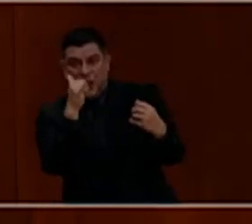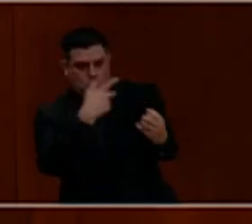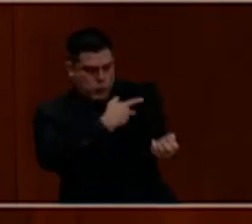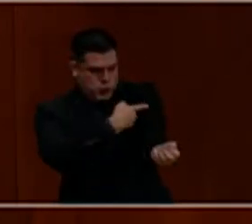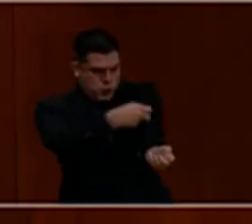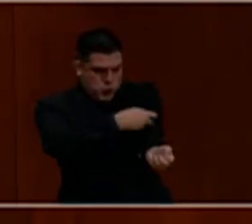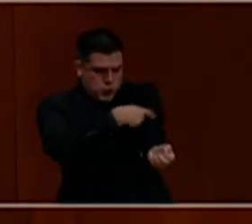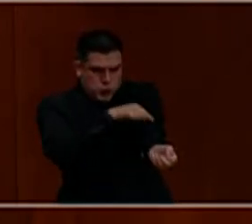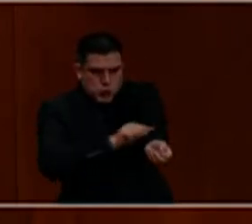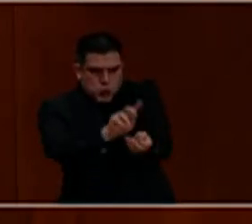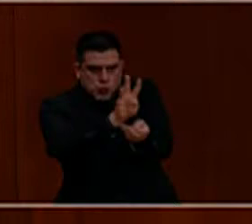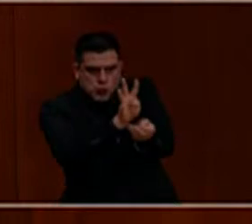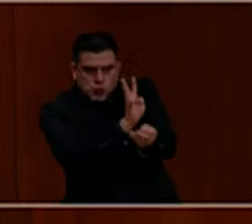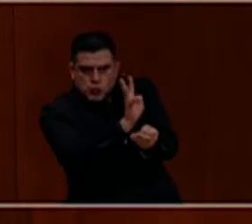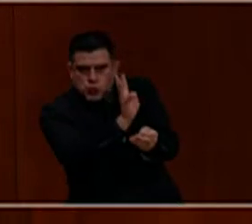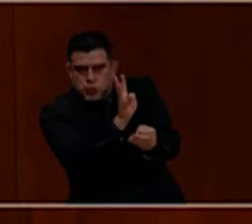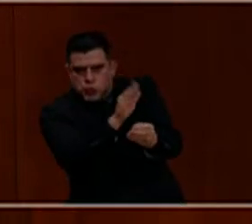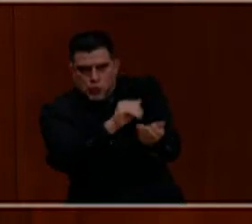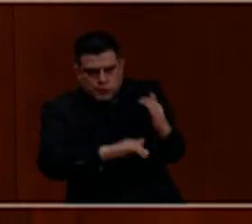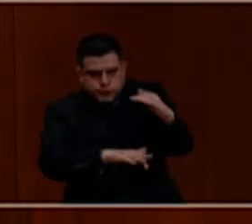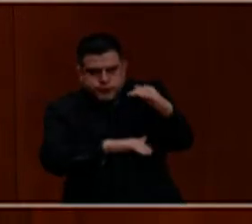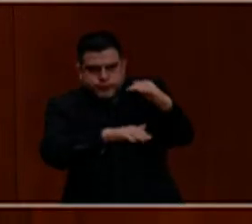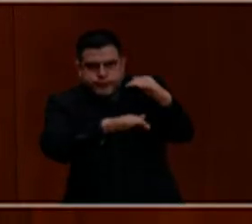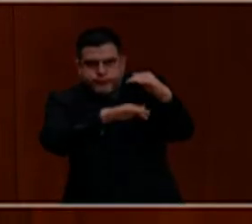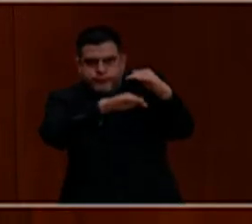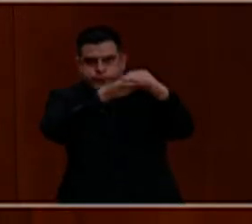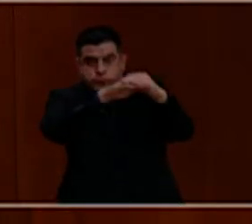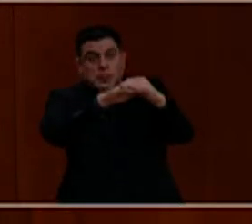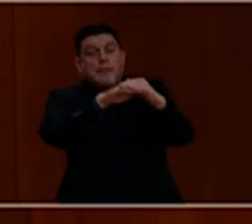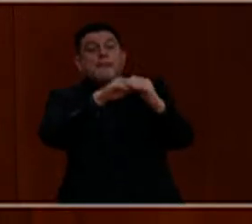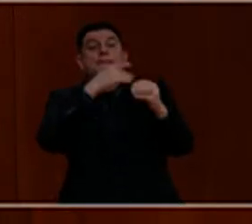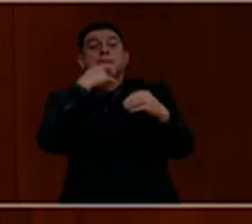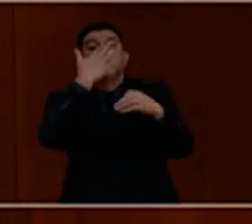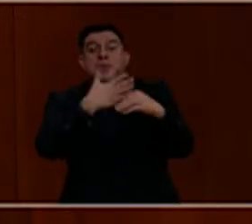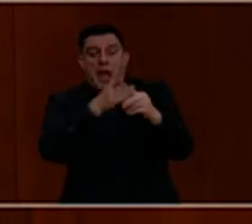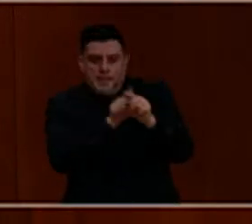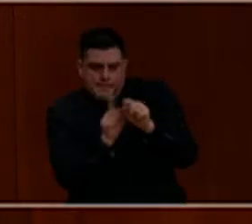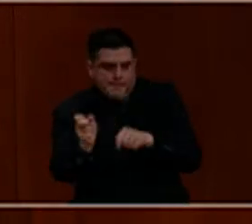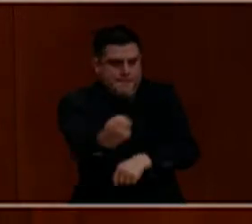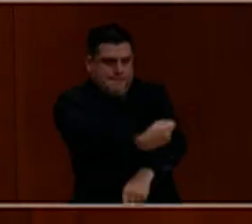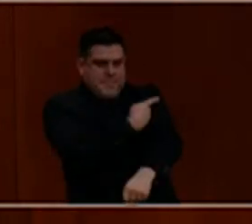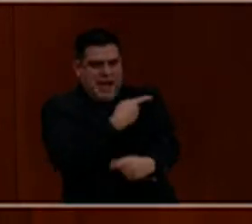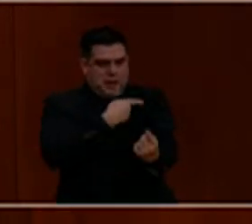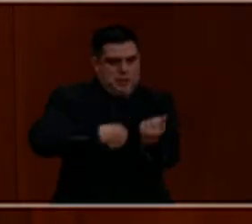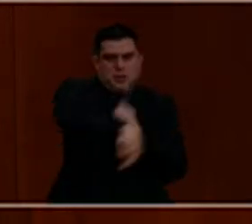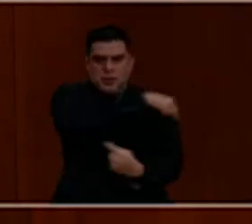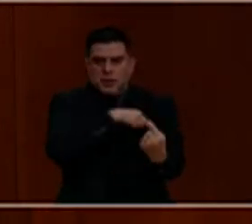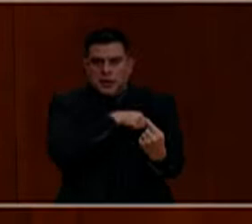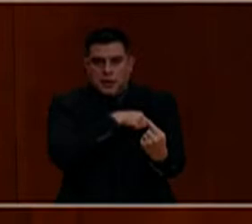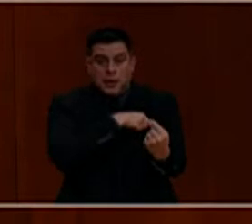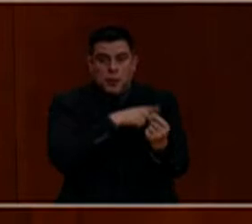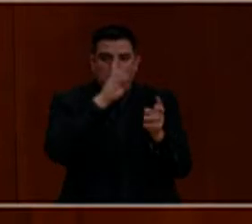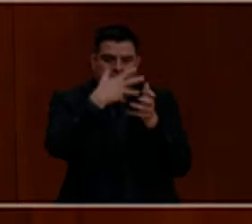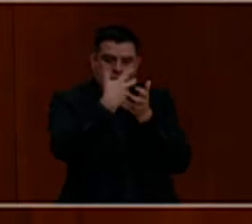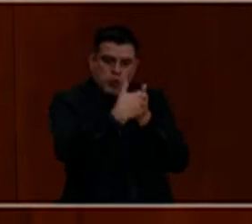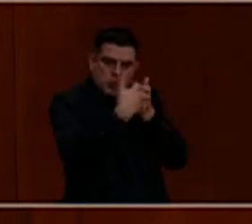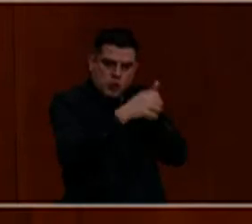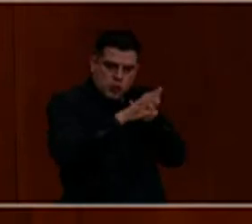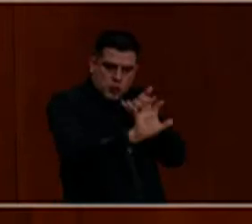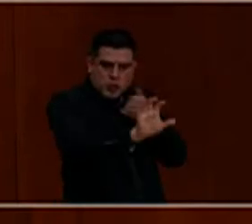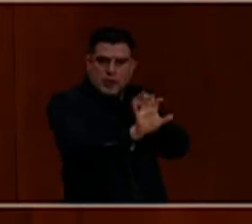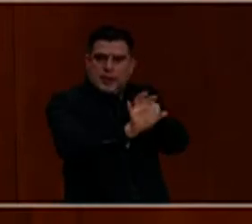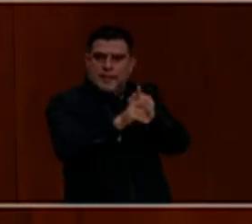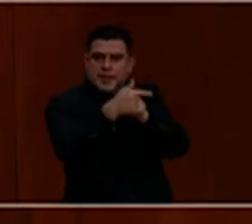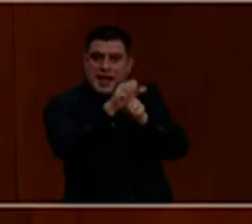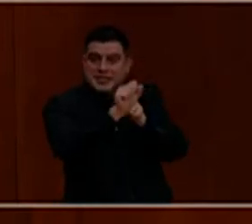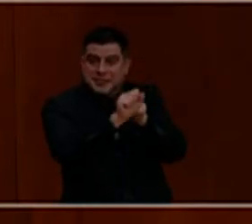bag of gold. And, you know, the fact that the irony is not missed, the fact that it looks like a bag of gold,